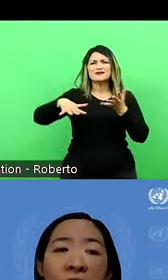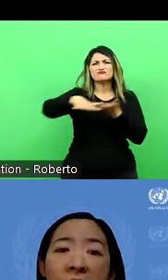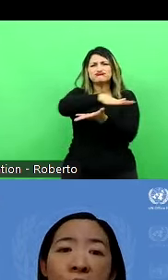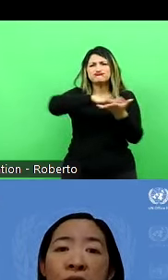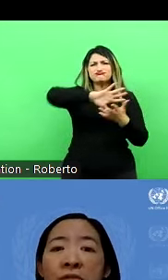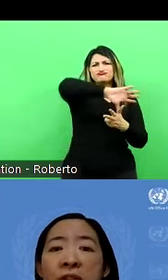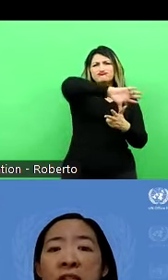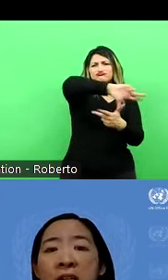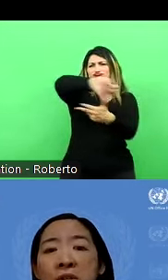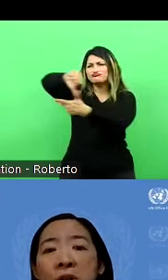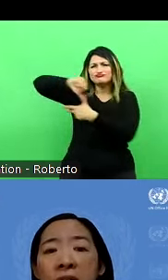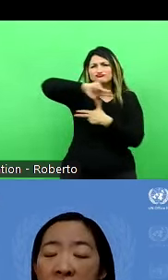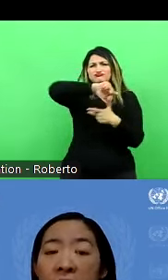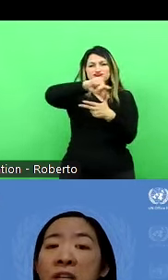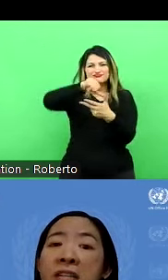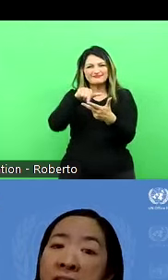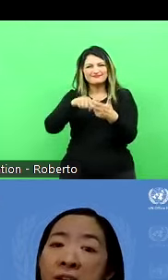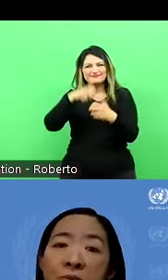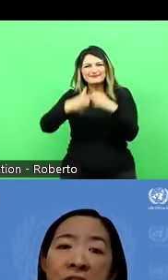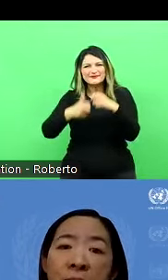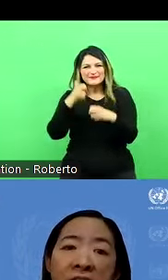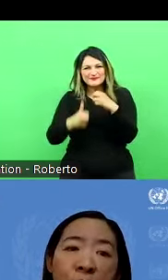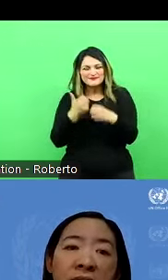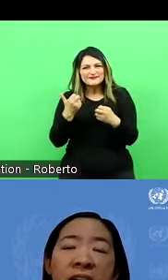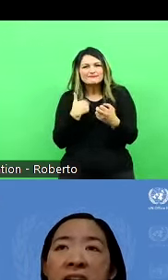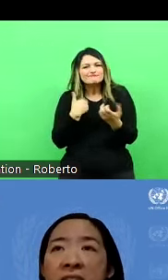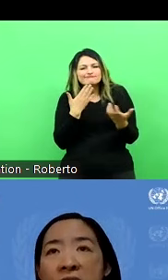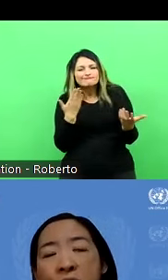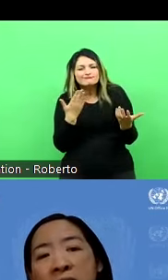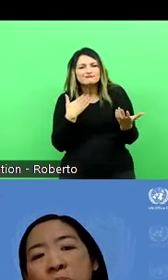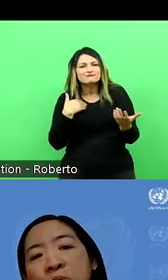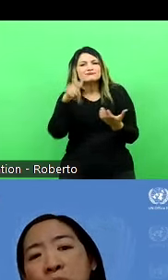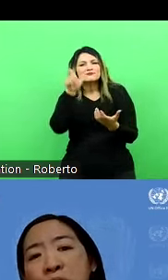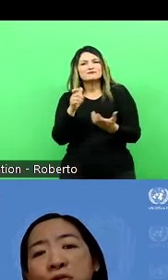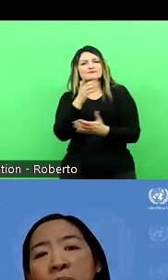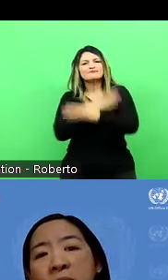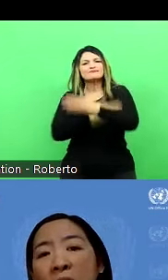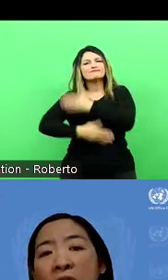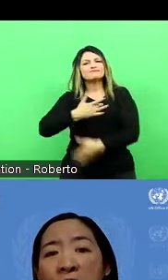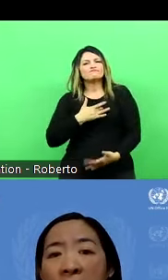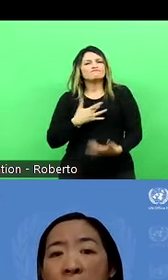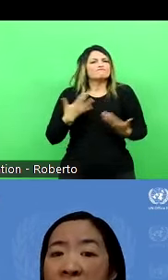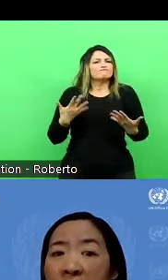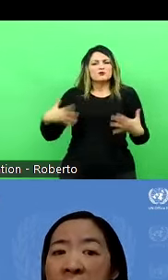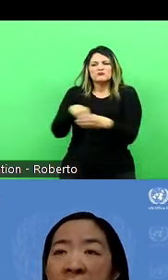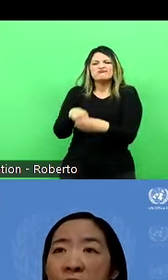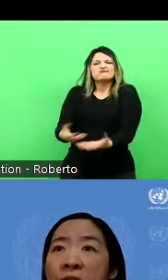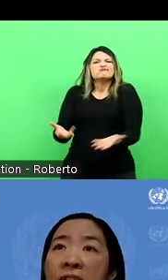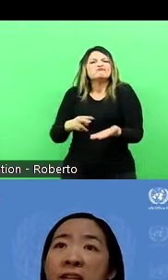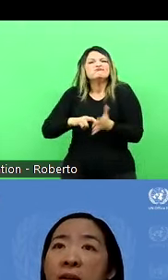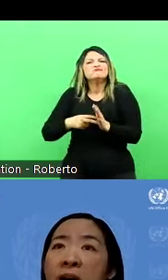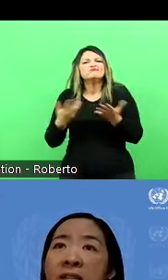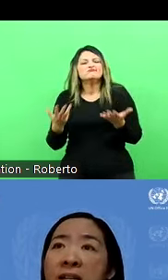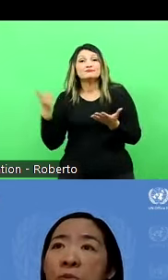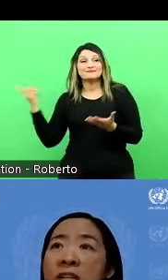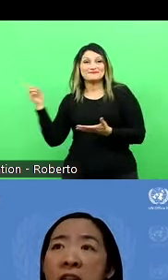of inclusion in disaster risk management, it's really to move from the welfare perspective to think